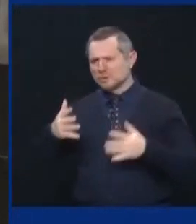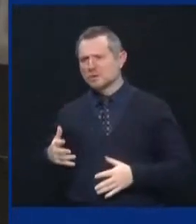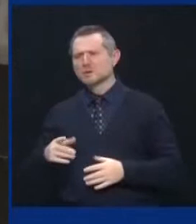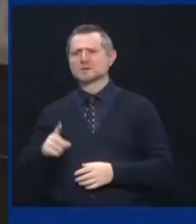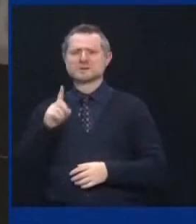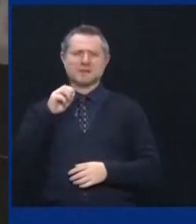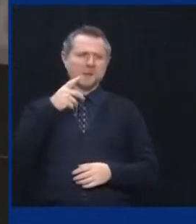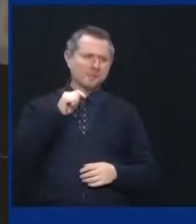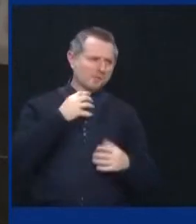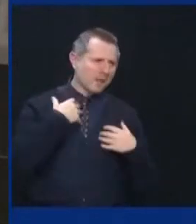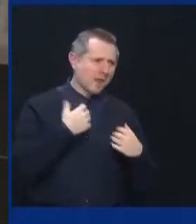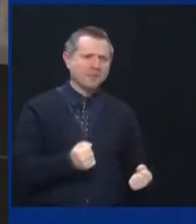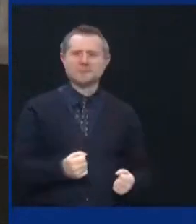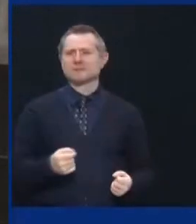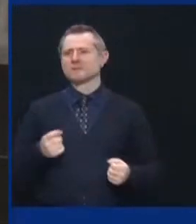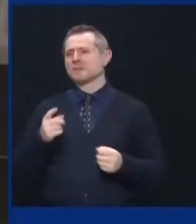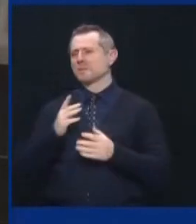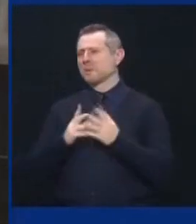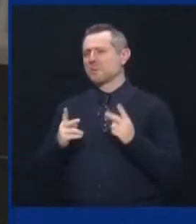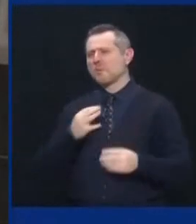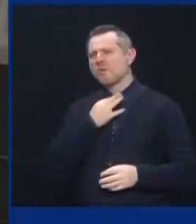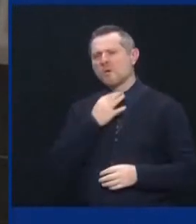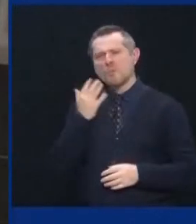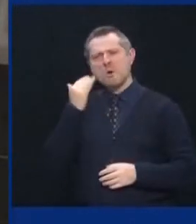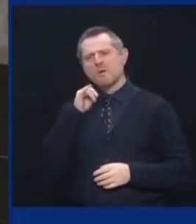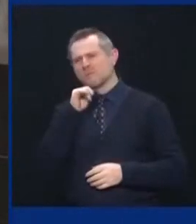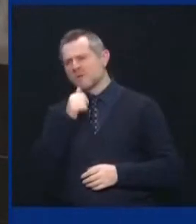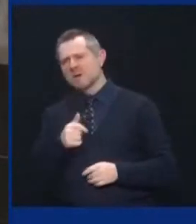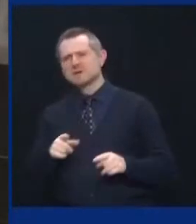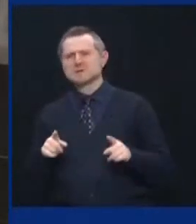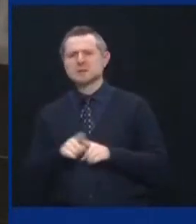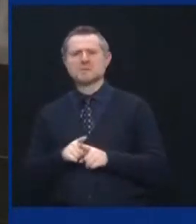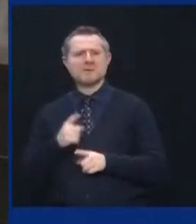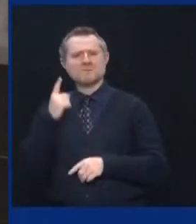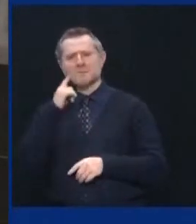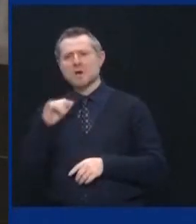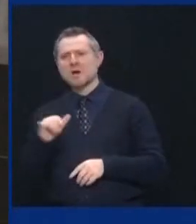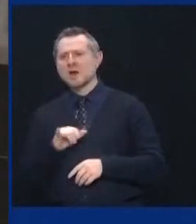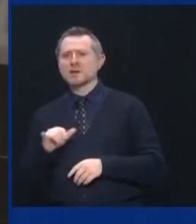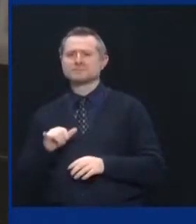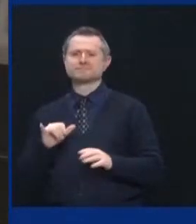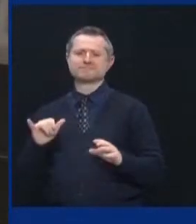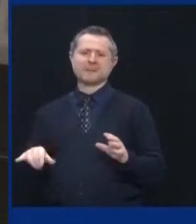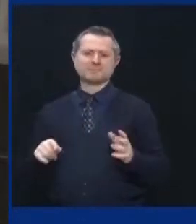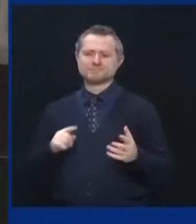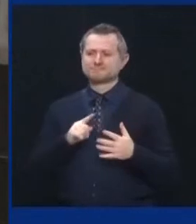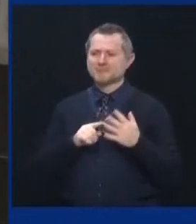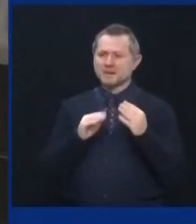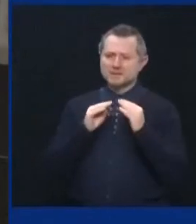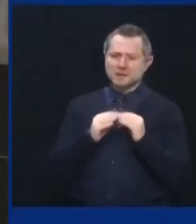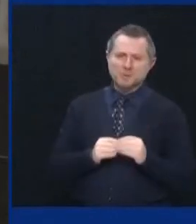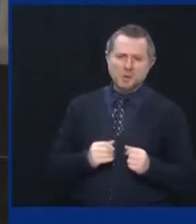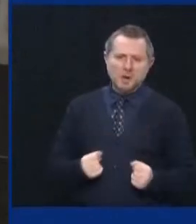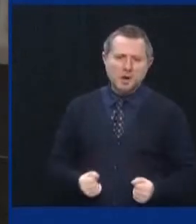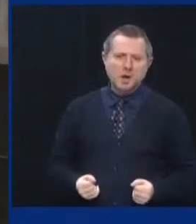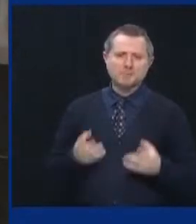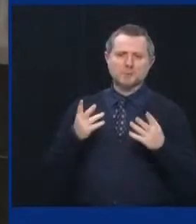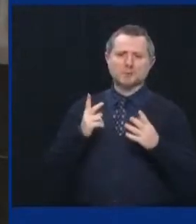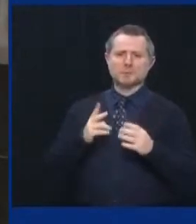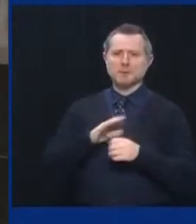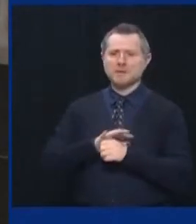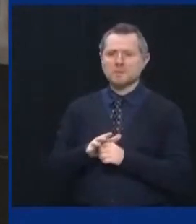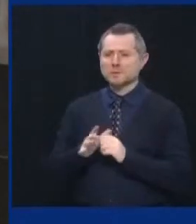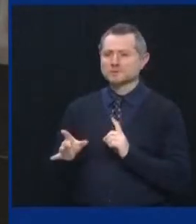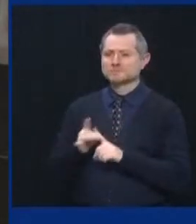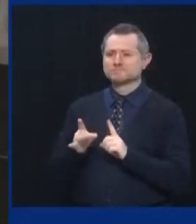some people responding, wondering why similar efforts weren't put into releasing some of this data about how many COVID-positive people in nursing homes